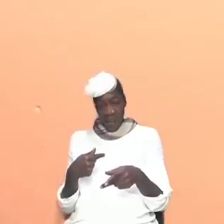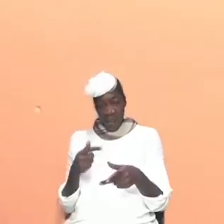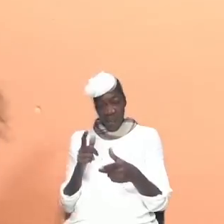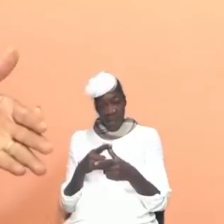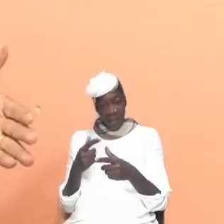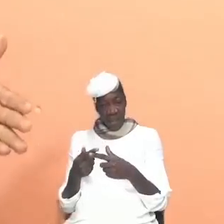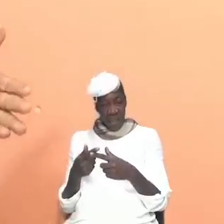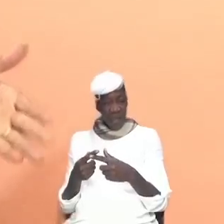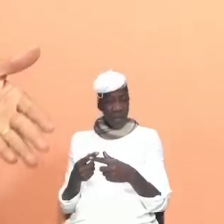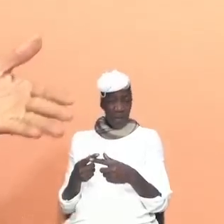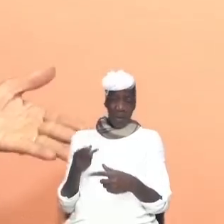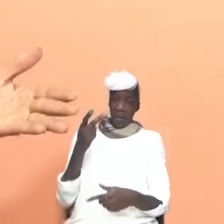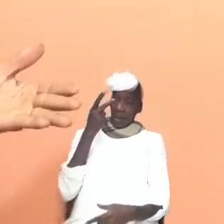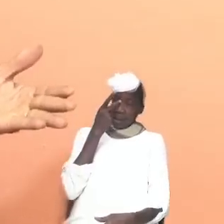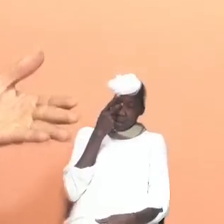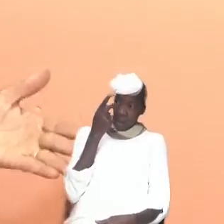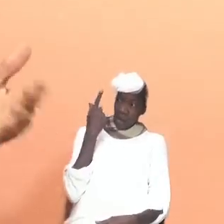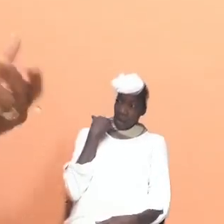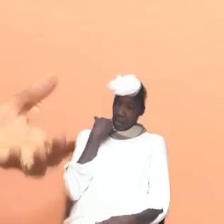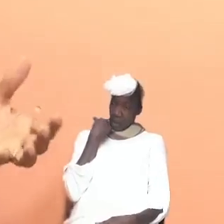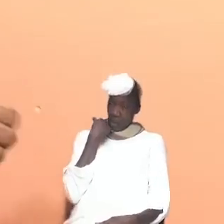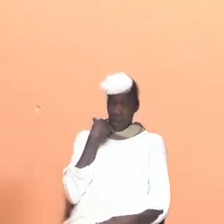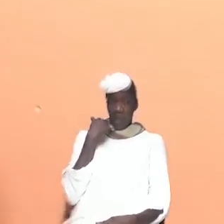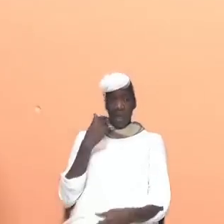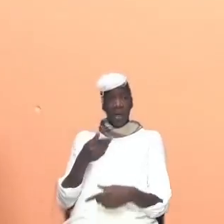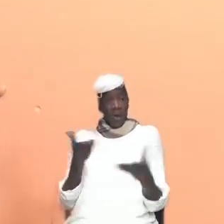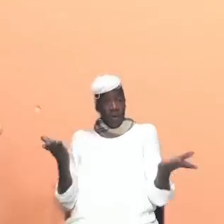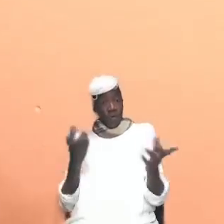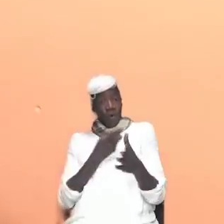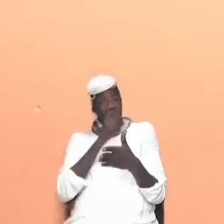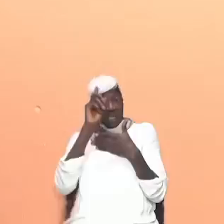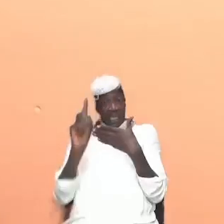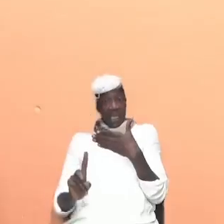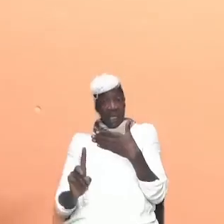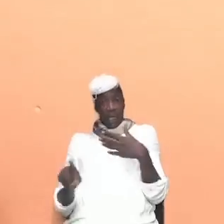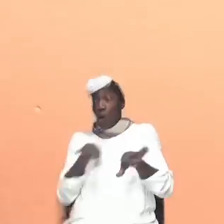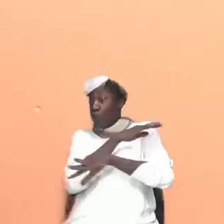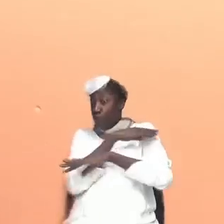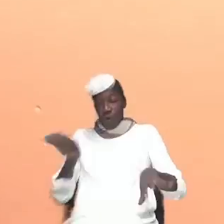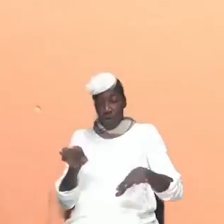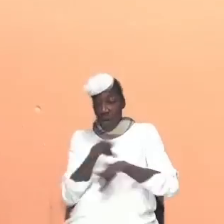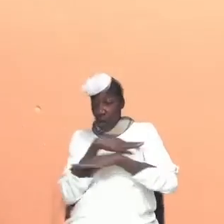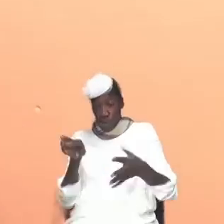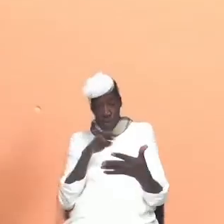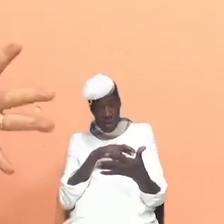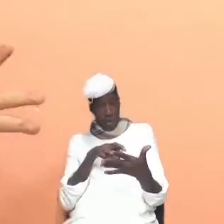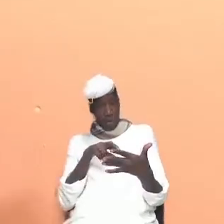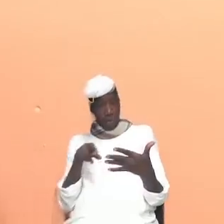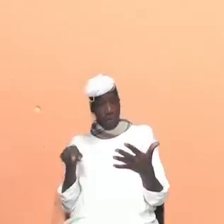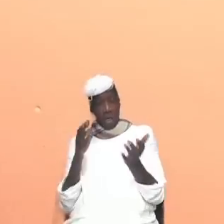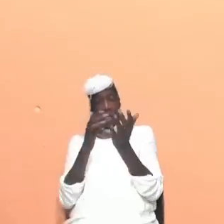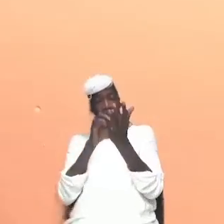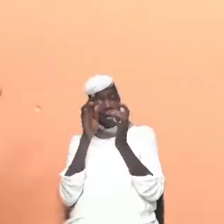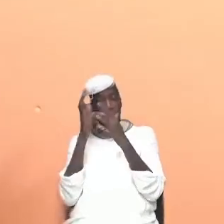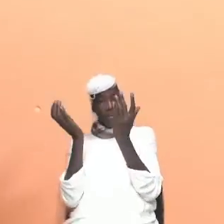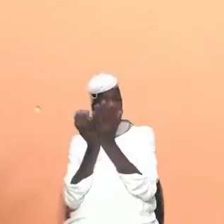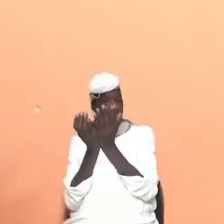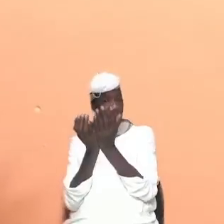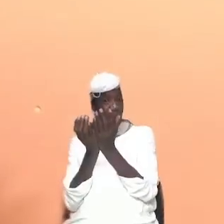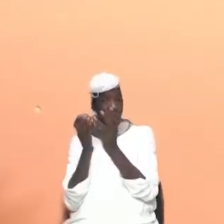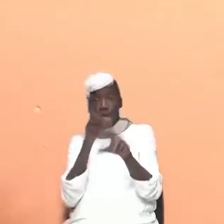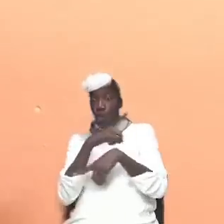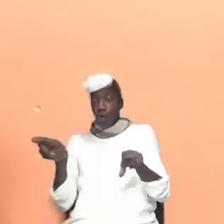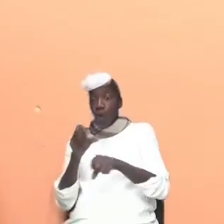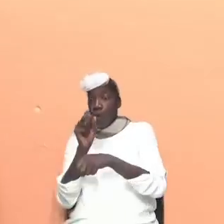then when we look back and see what we did for him here, nothing. We don't read his word. We don't study. We're not into anything. We don't apply ourselves